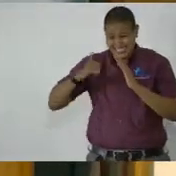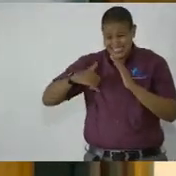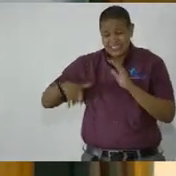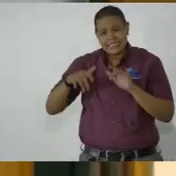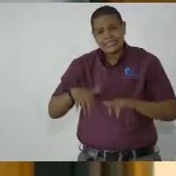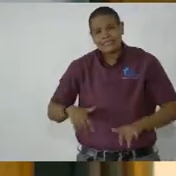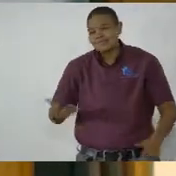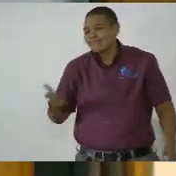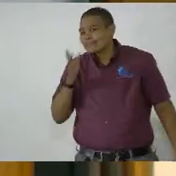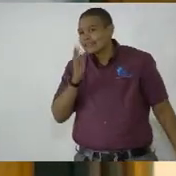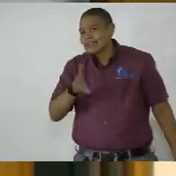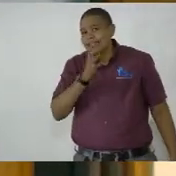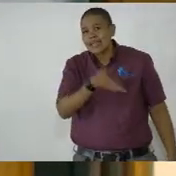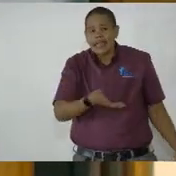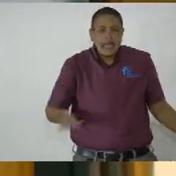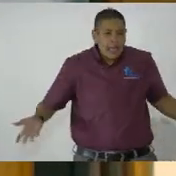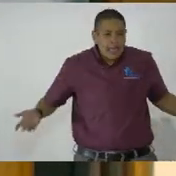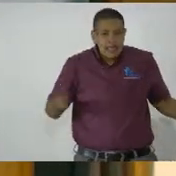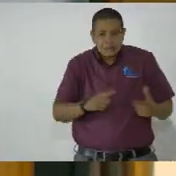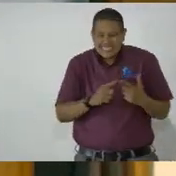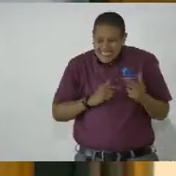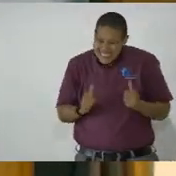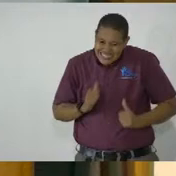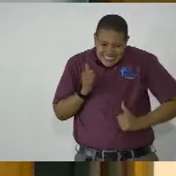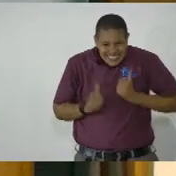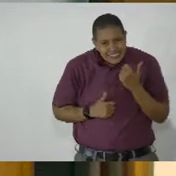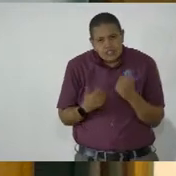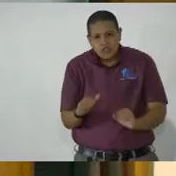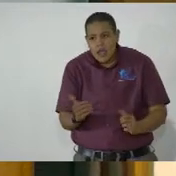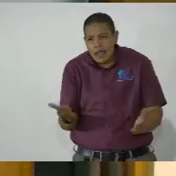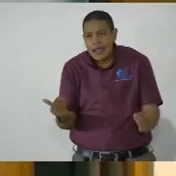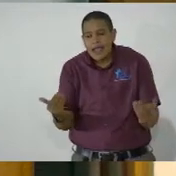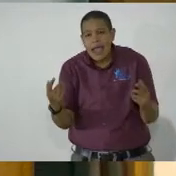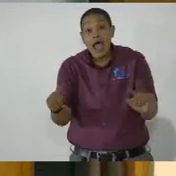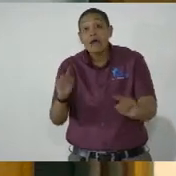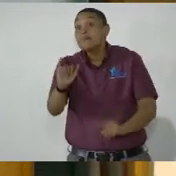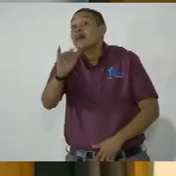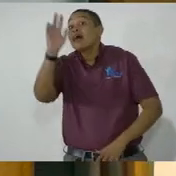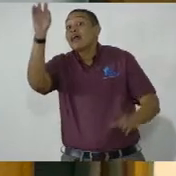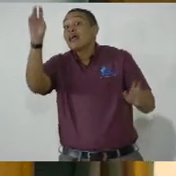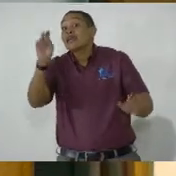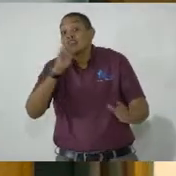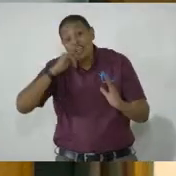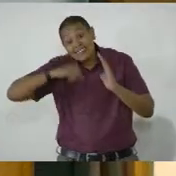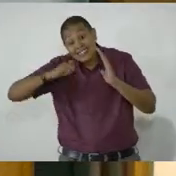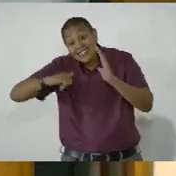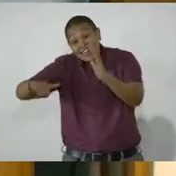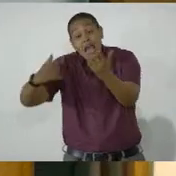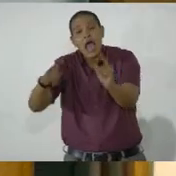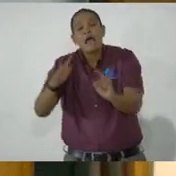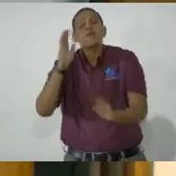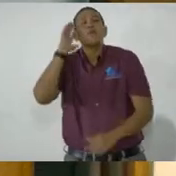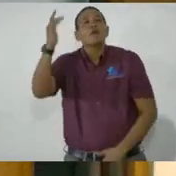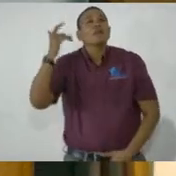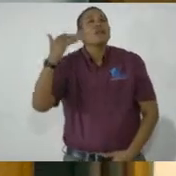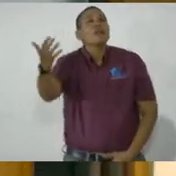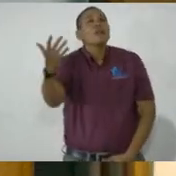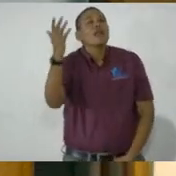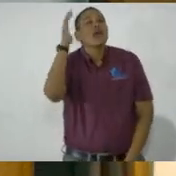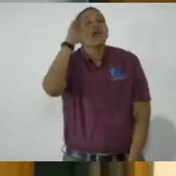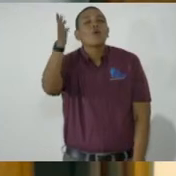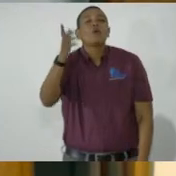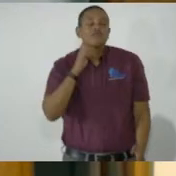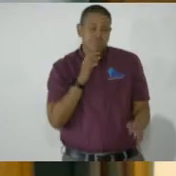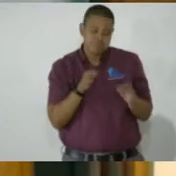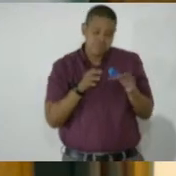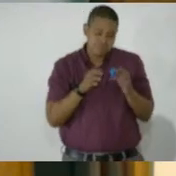we're working assiduously on that, Madam Speaker, and that the issue of transcript will shortly be dealt